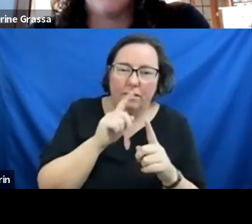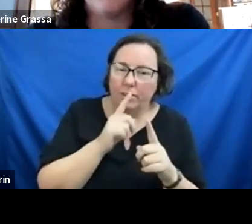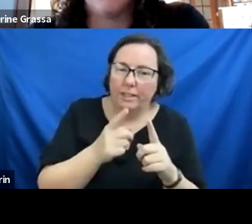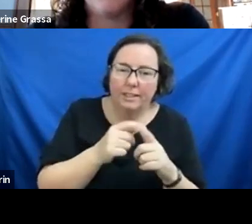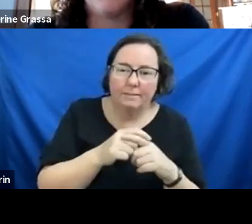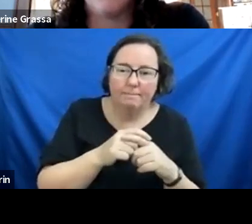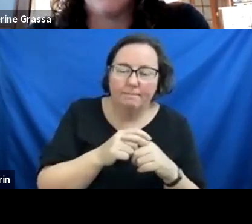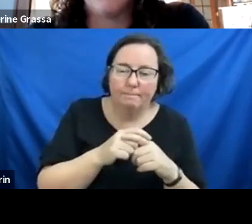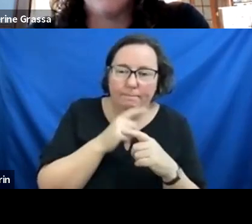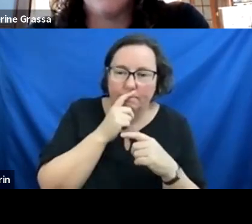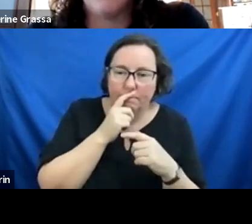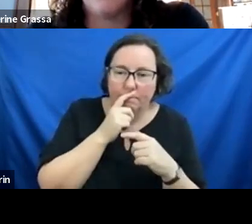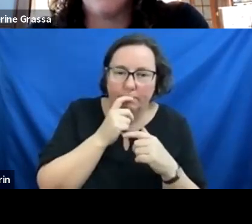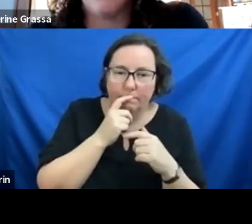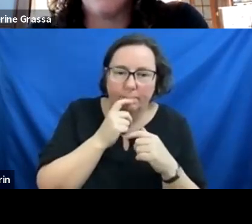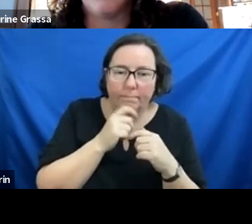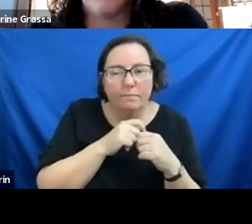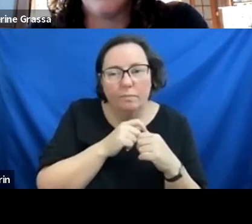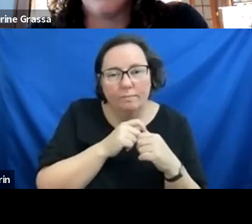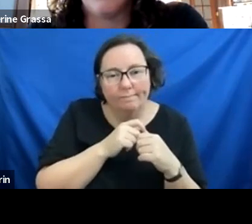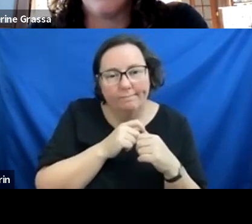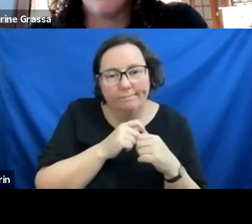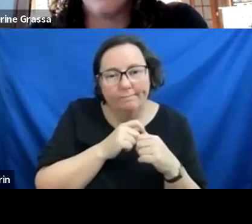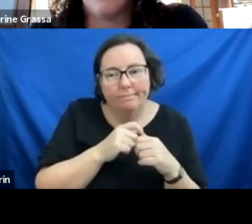really is, again,